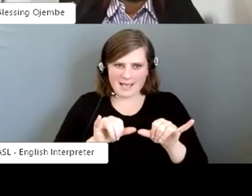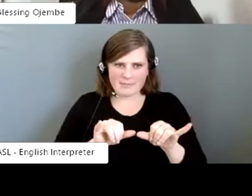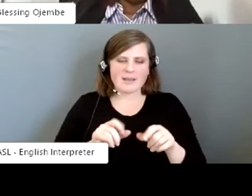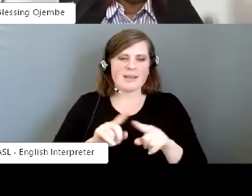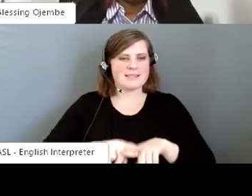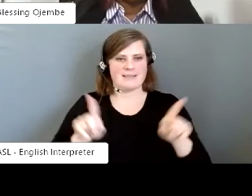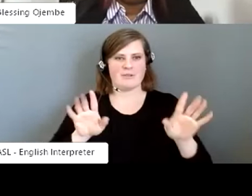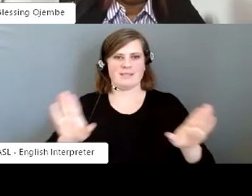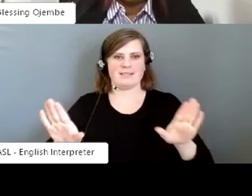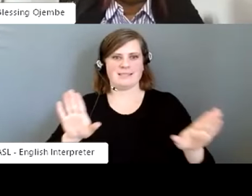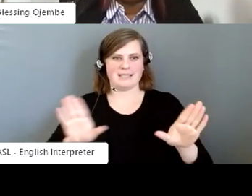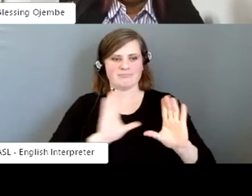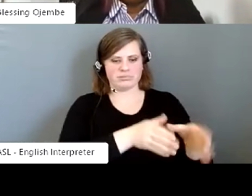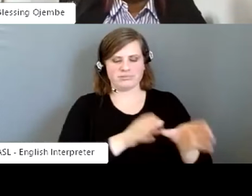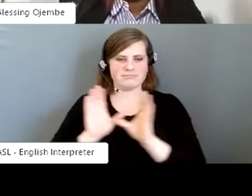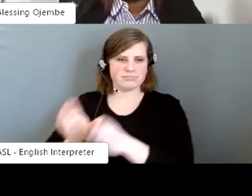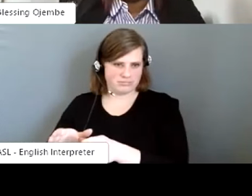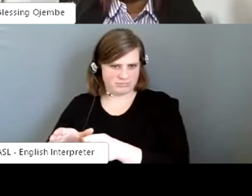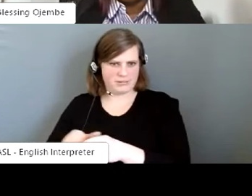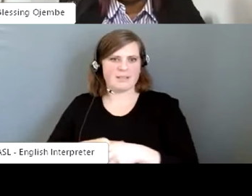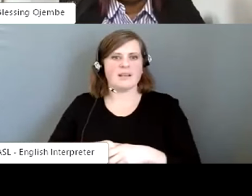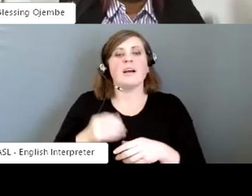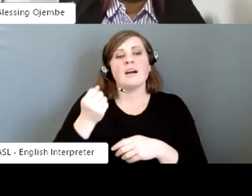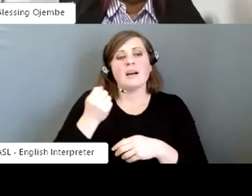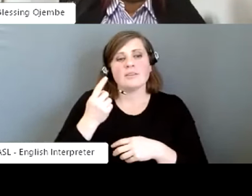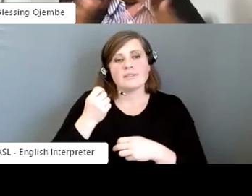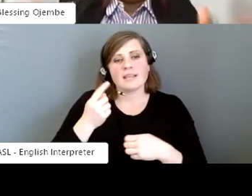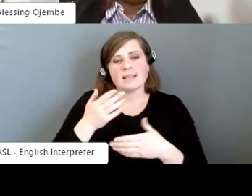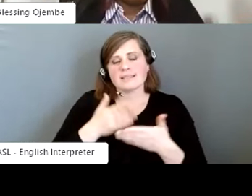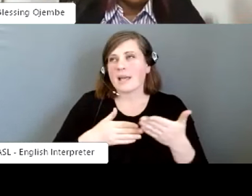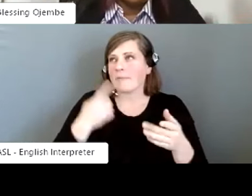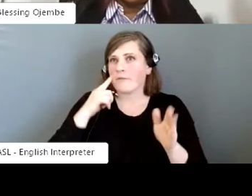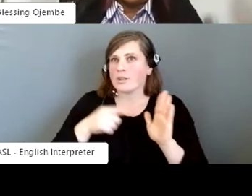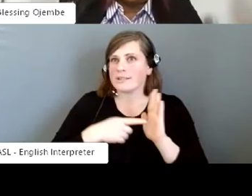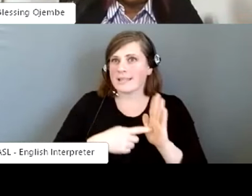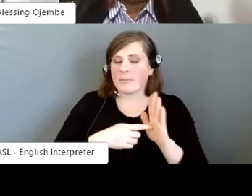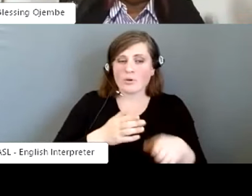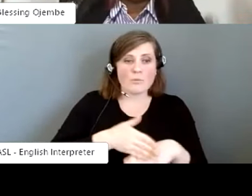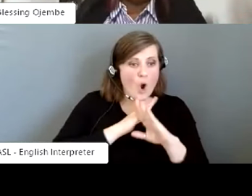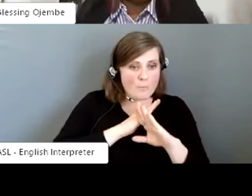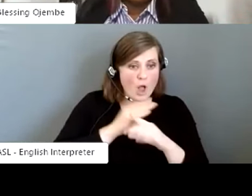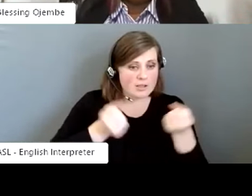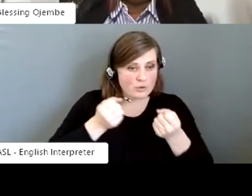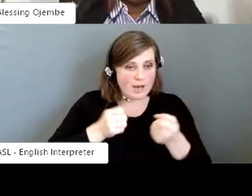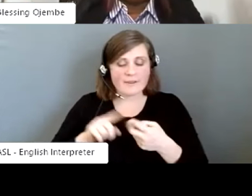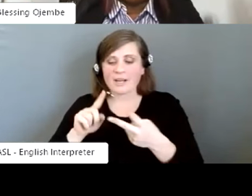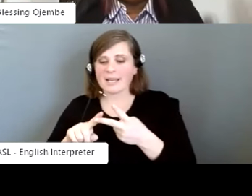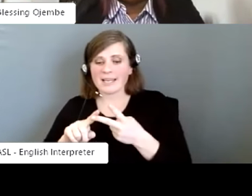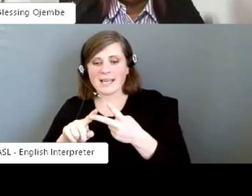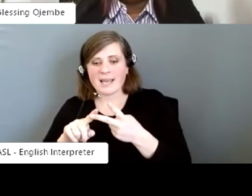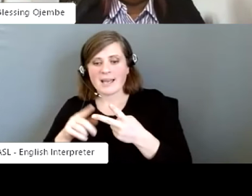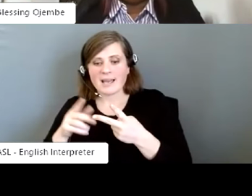certain people and group invisible. And some of this might include like diverse roadblocks hindering access to